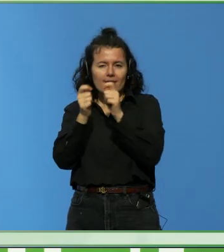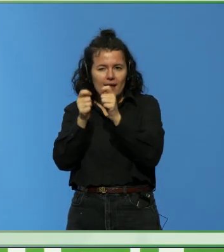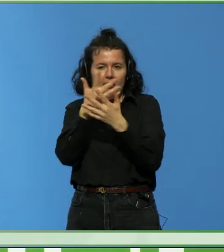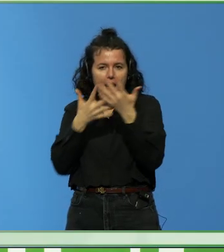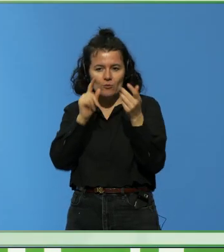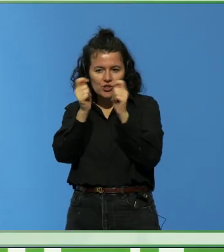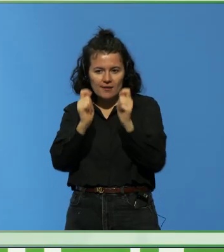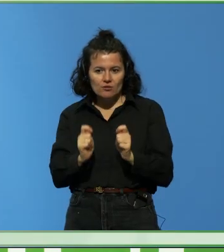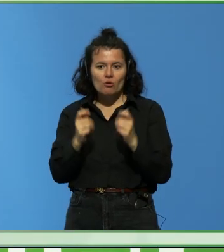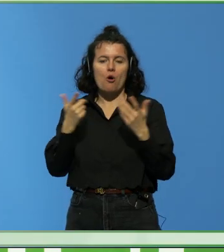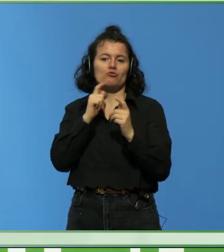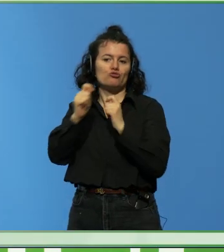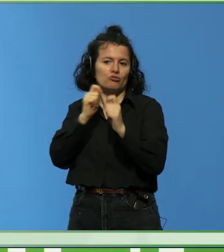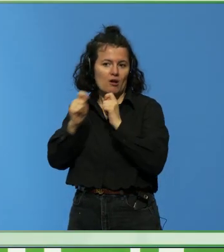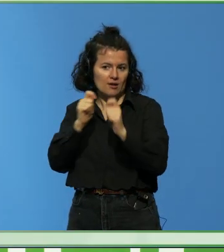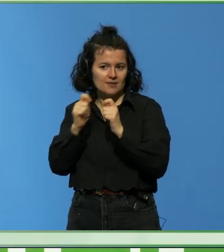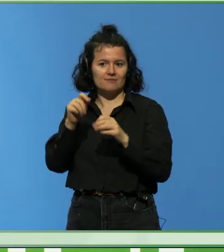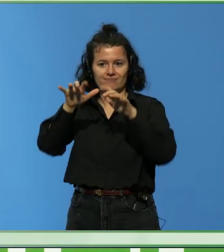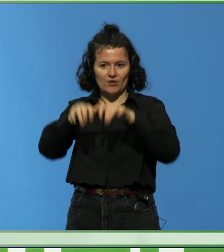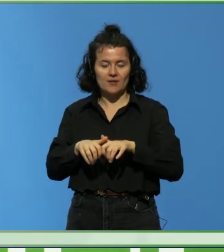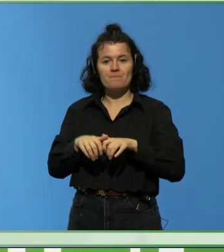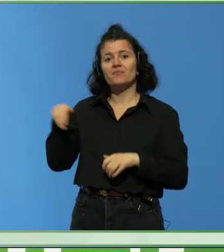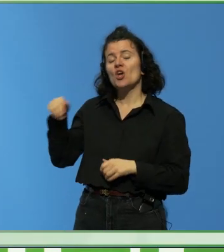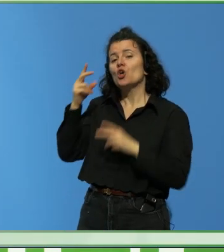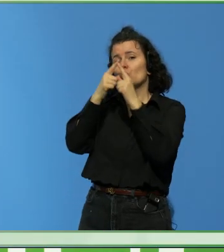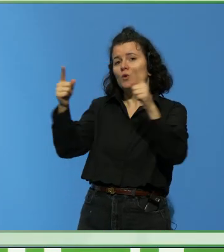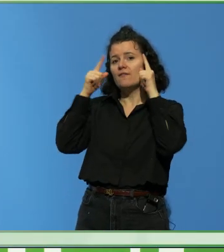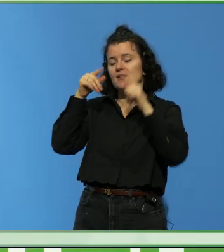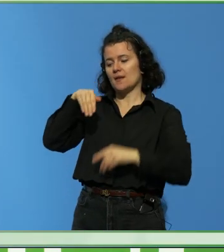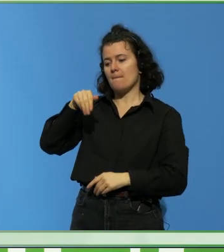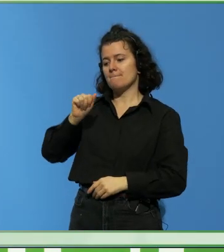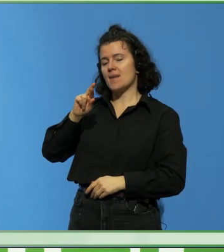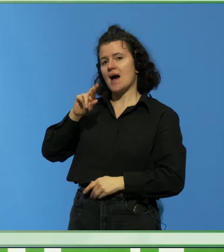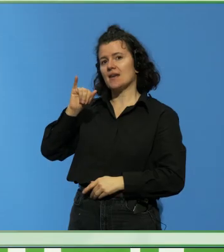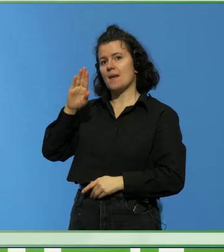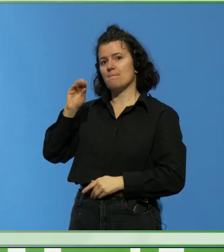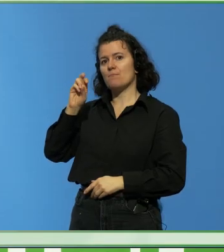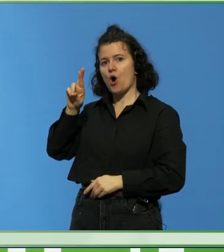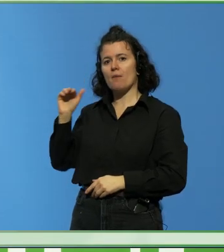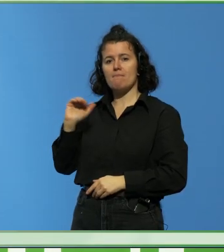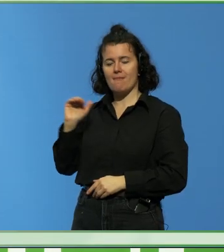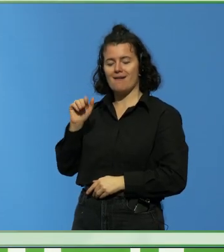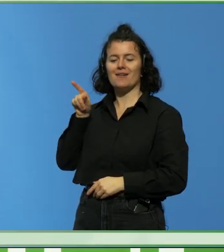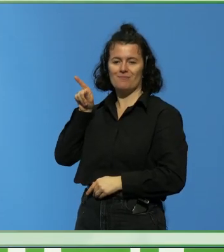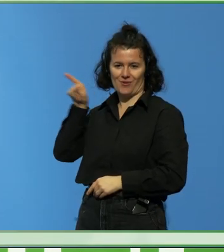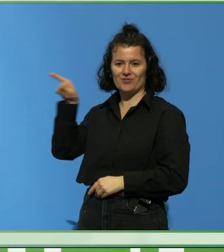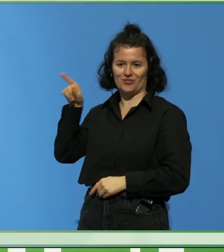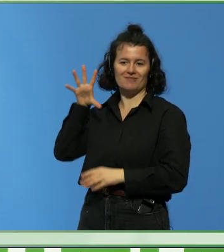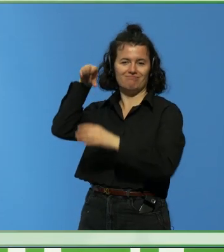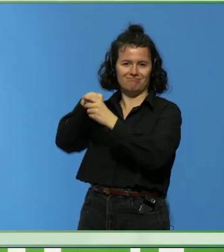and lecturer at the University of Maribor. In 2022, she joined the EDF Youth Forum, and